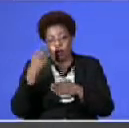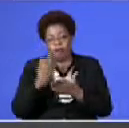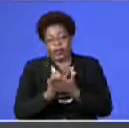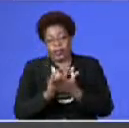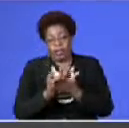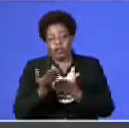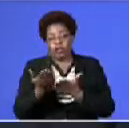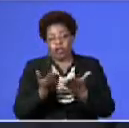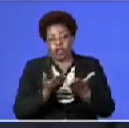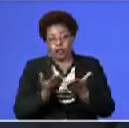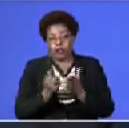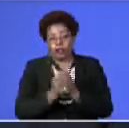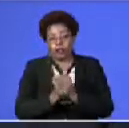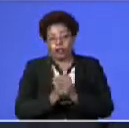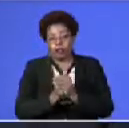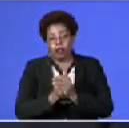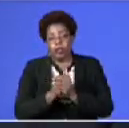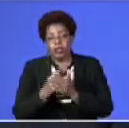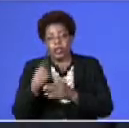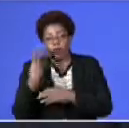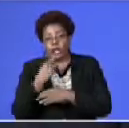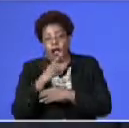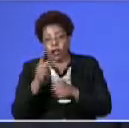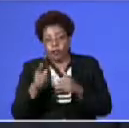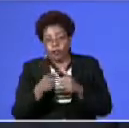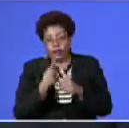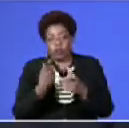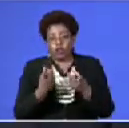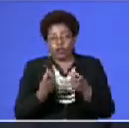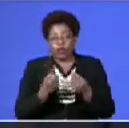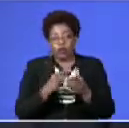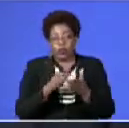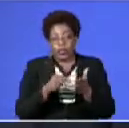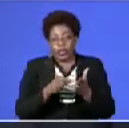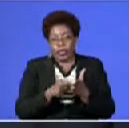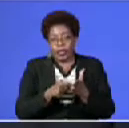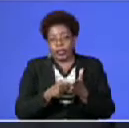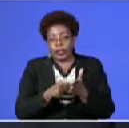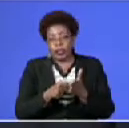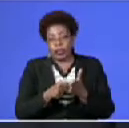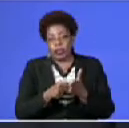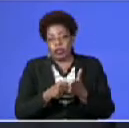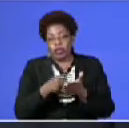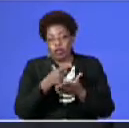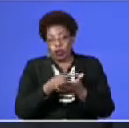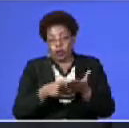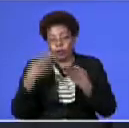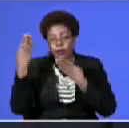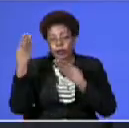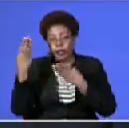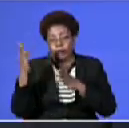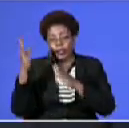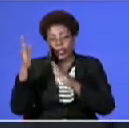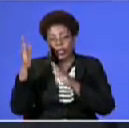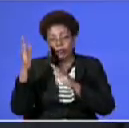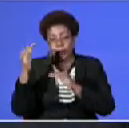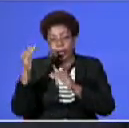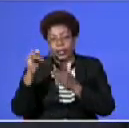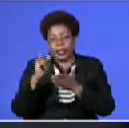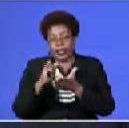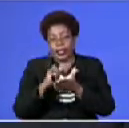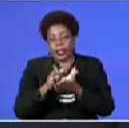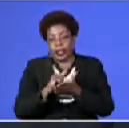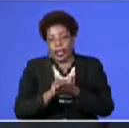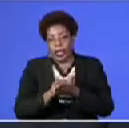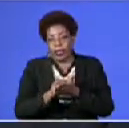services. We are the first in the Caribbean to do this. And so what Bahamians can expect is that the ministers